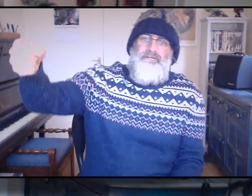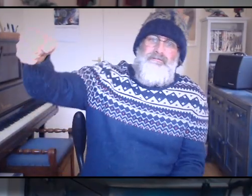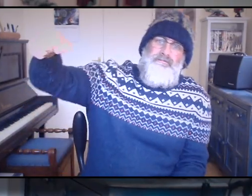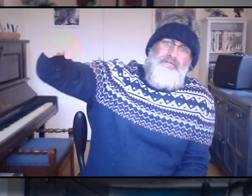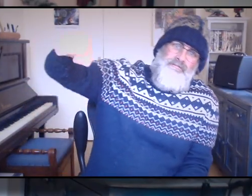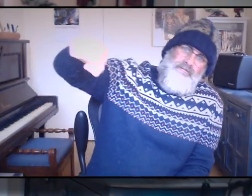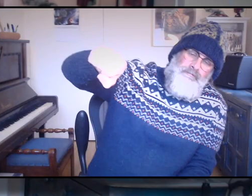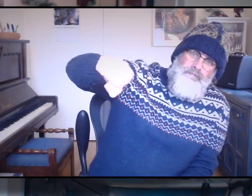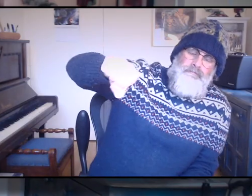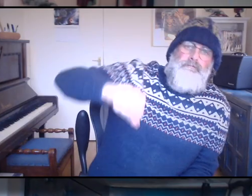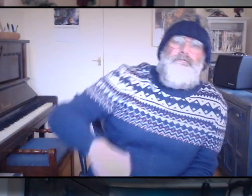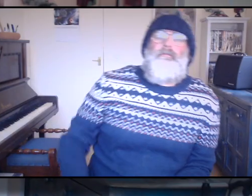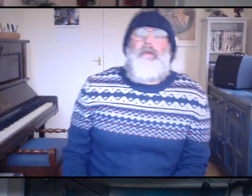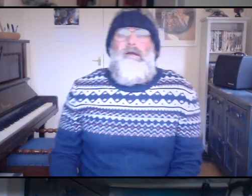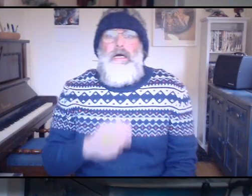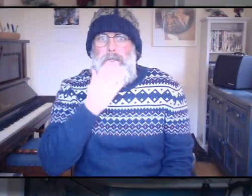gravy covers everything,